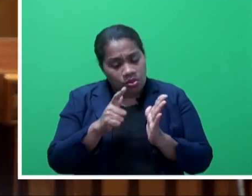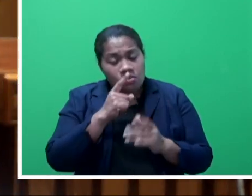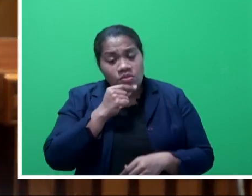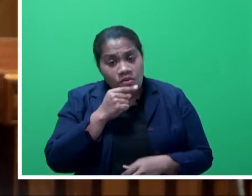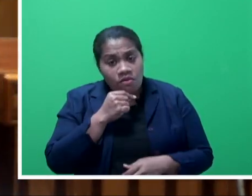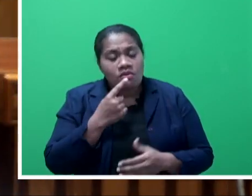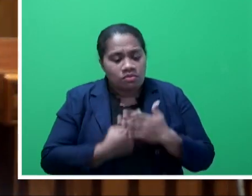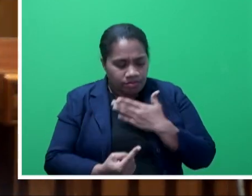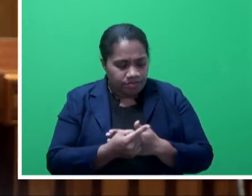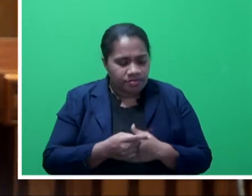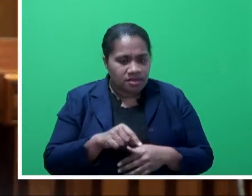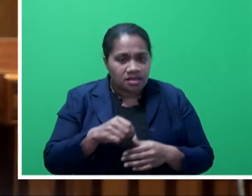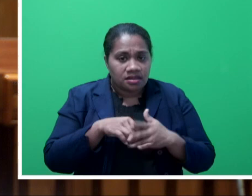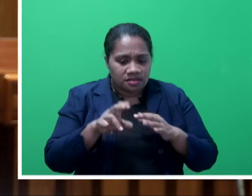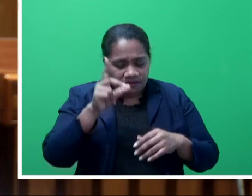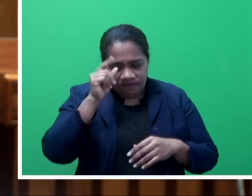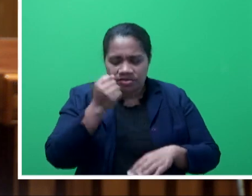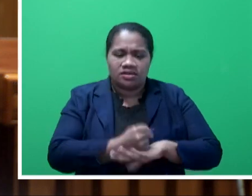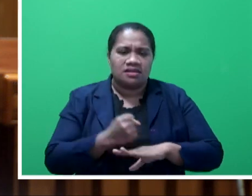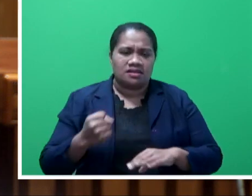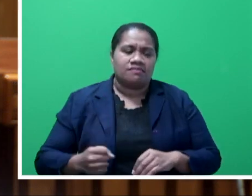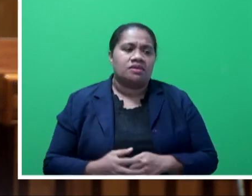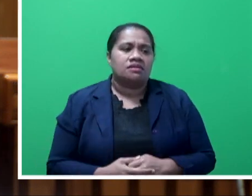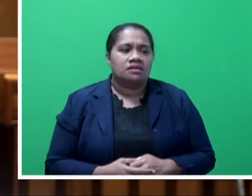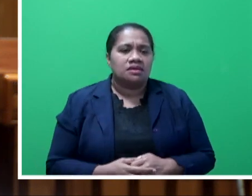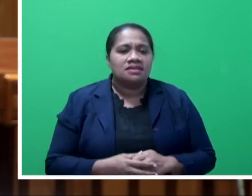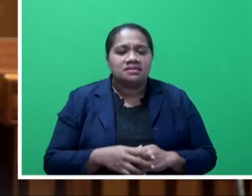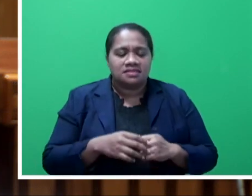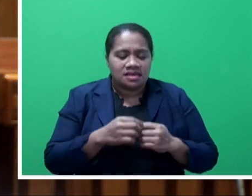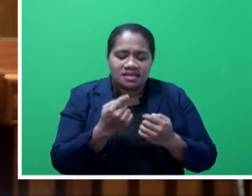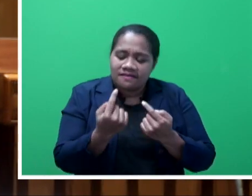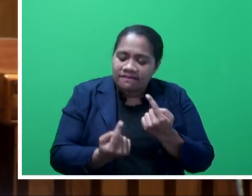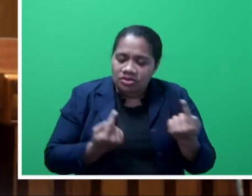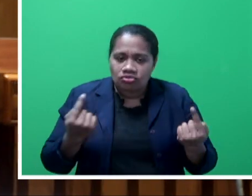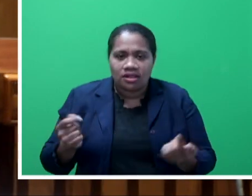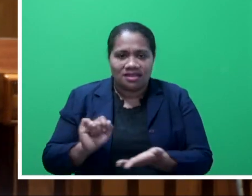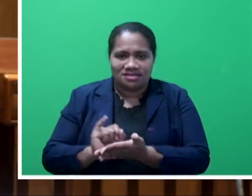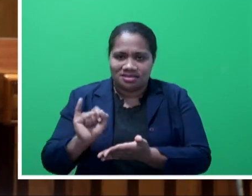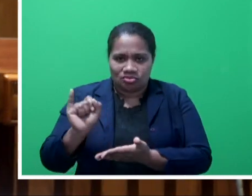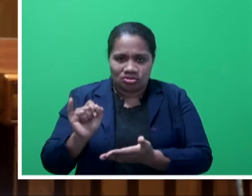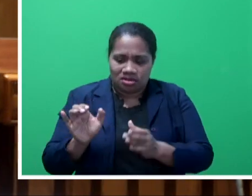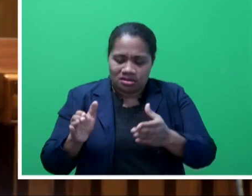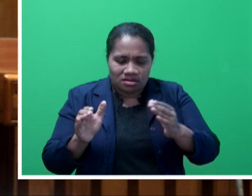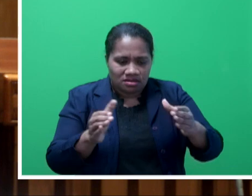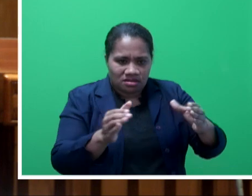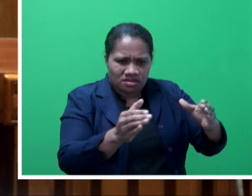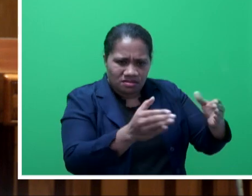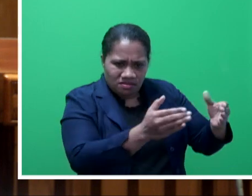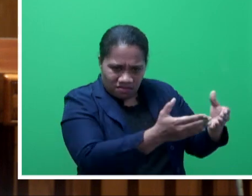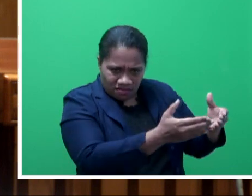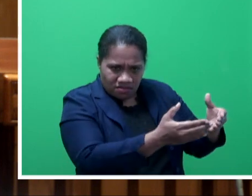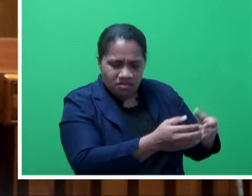government. It's with various individual institutions. We are guaranteeing